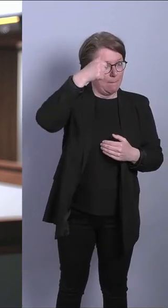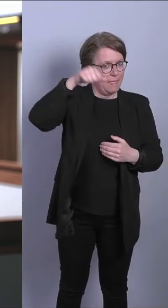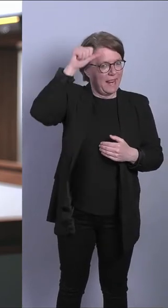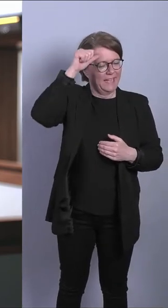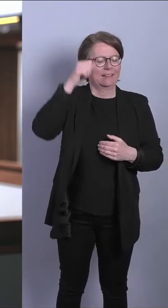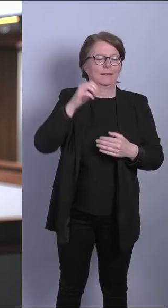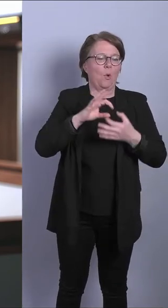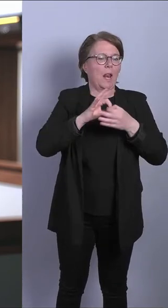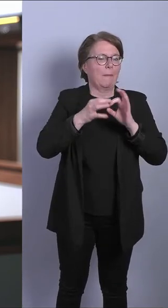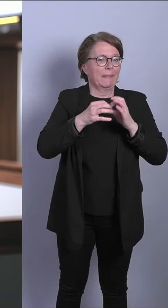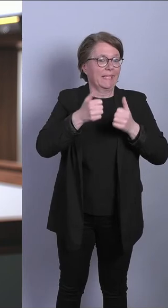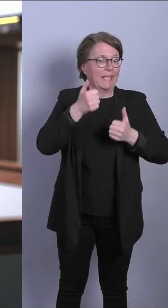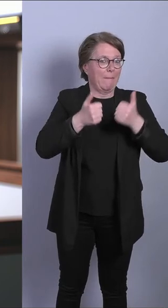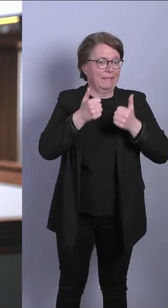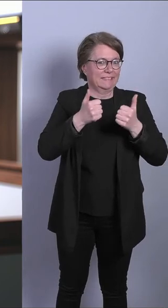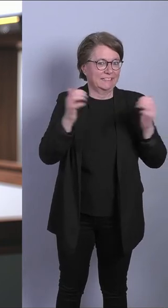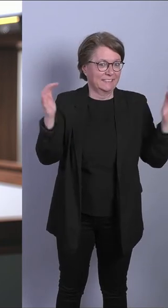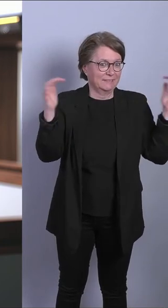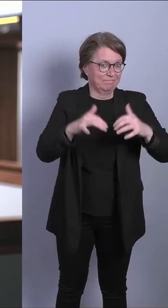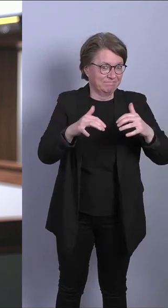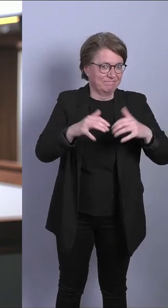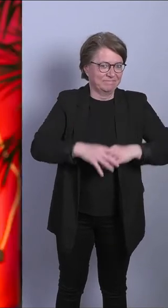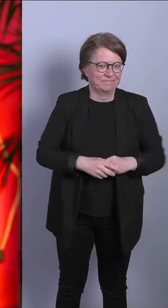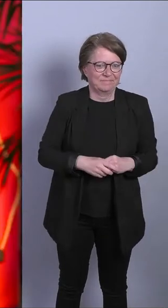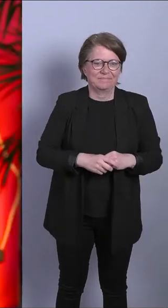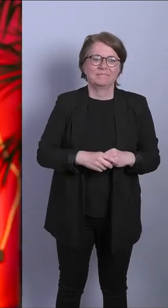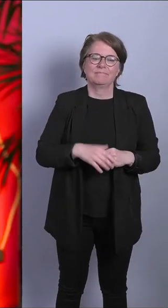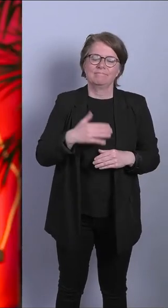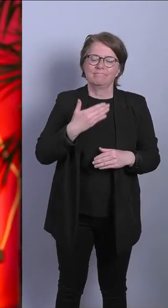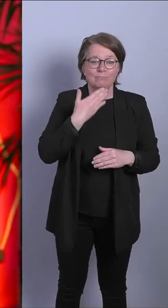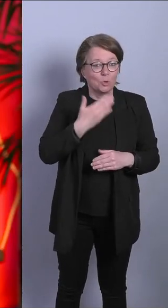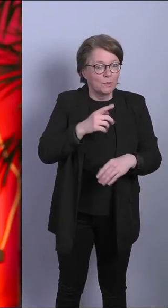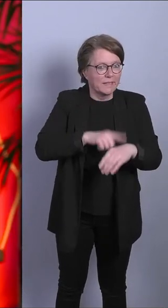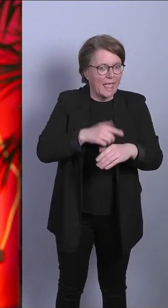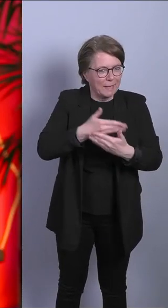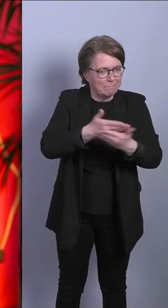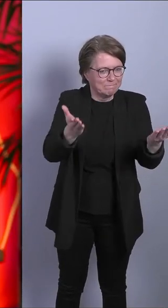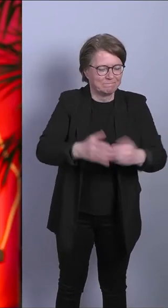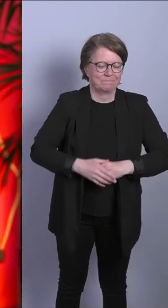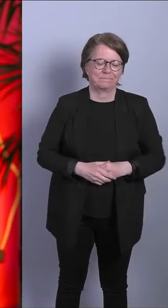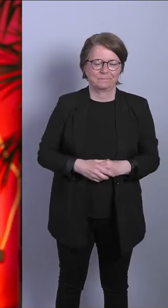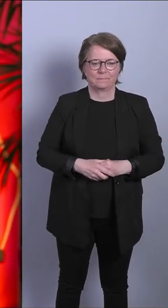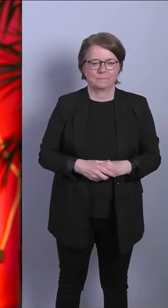you in Berlin in June. I wish you an exciting and an eventful time.